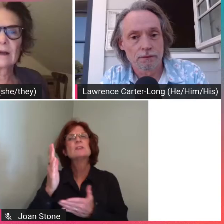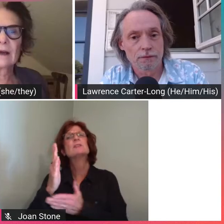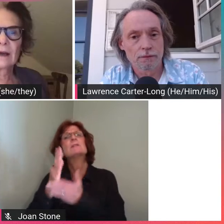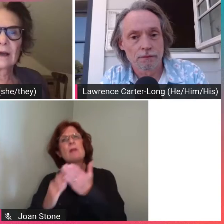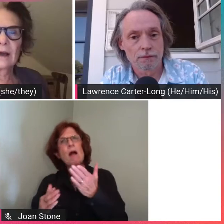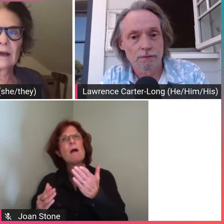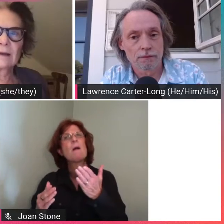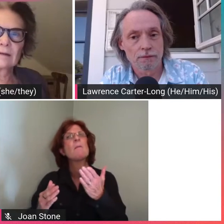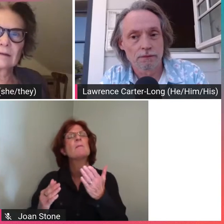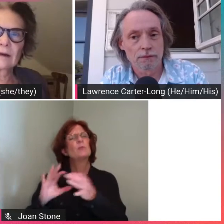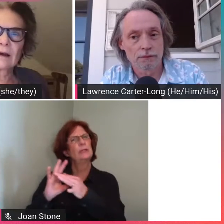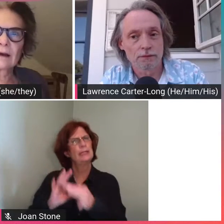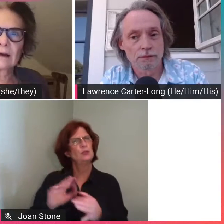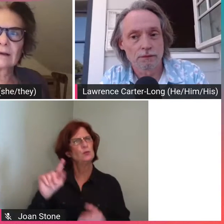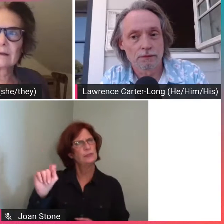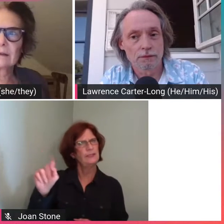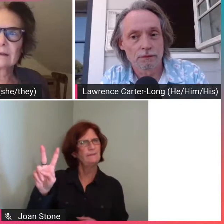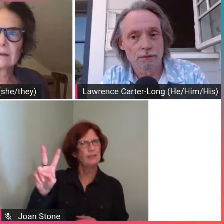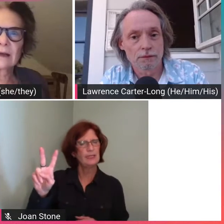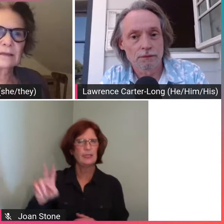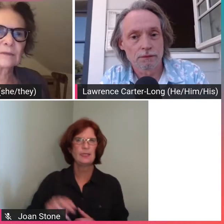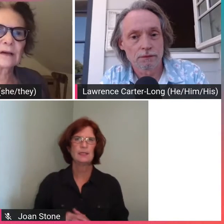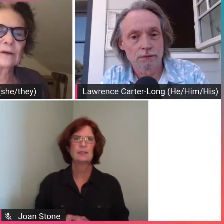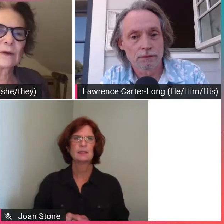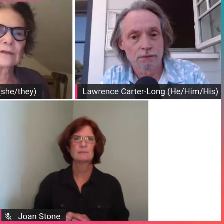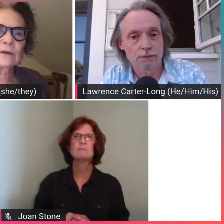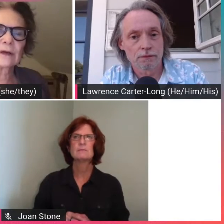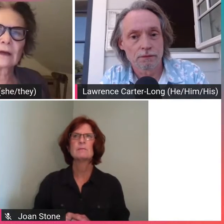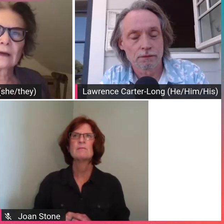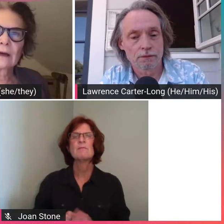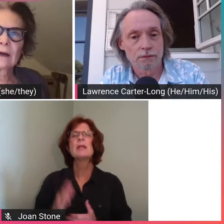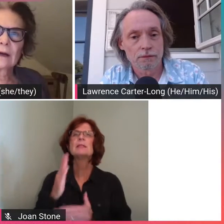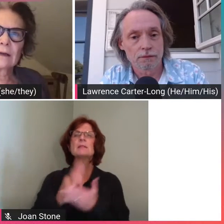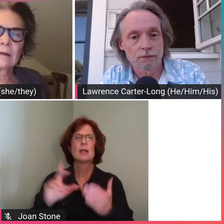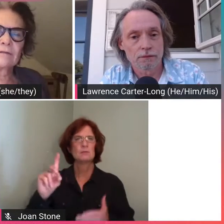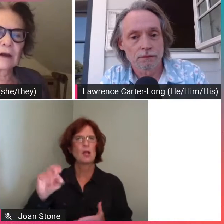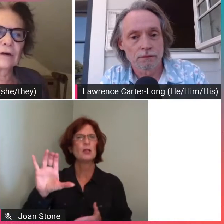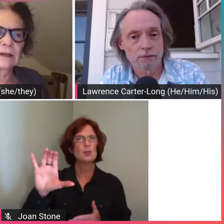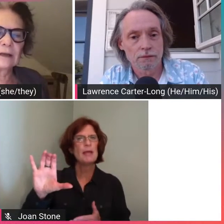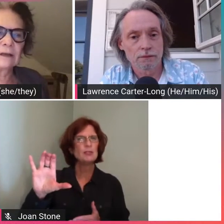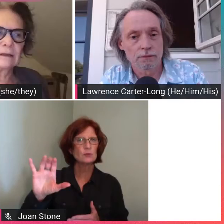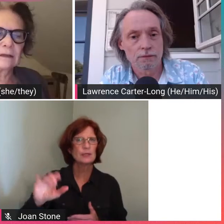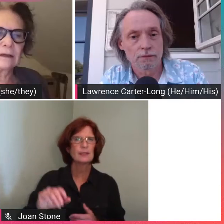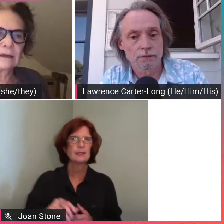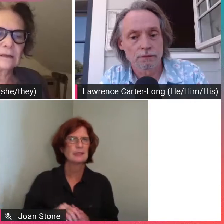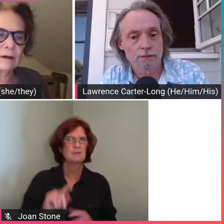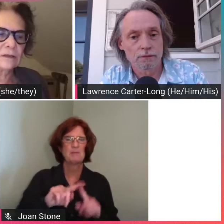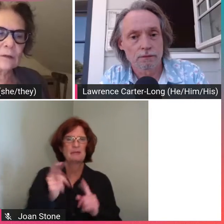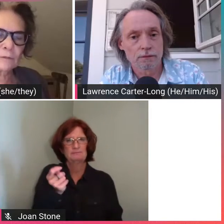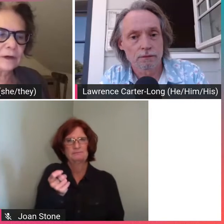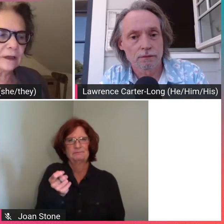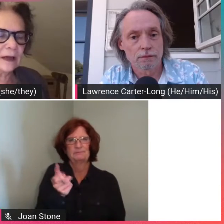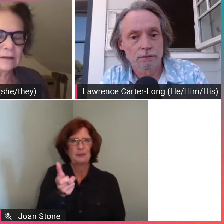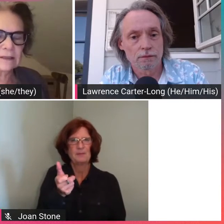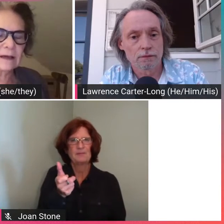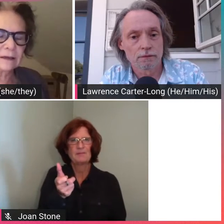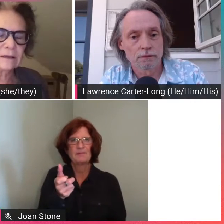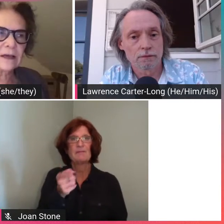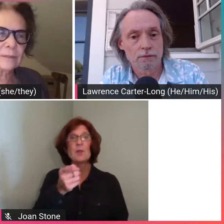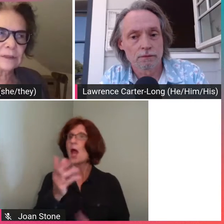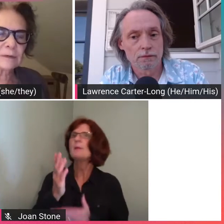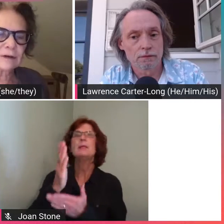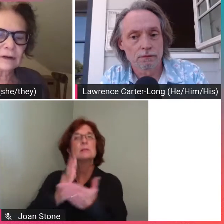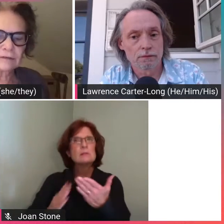say, and some documentary. Very little. Some really